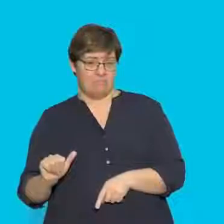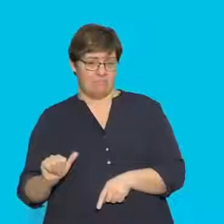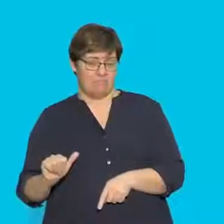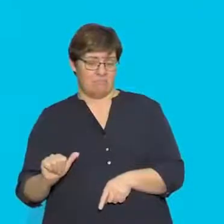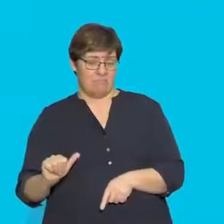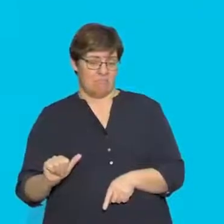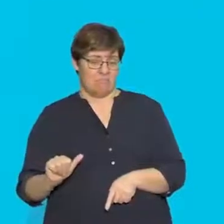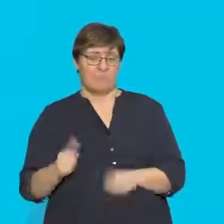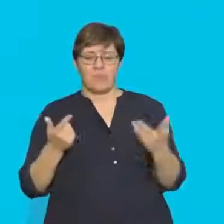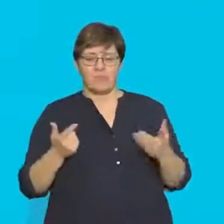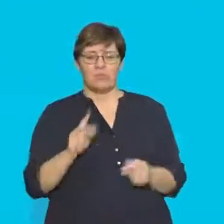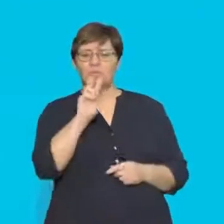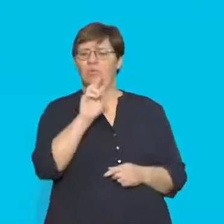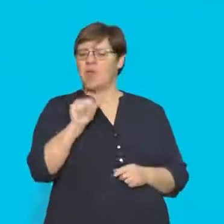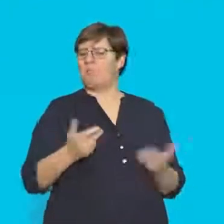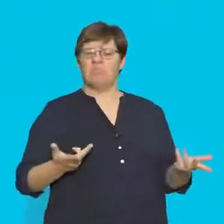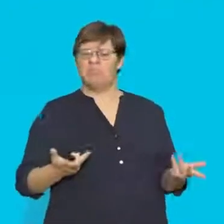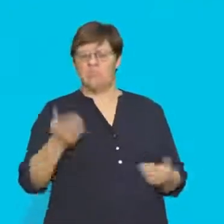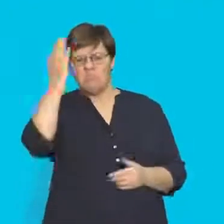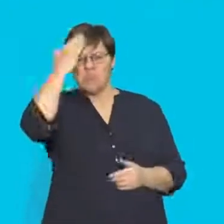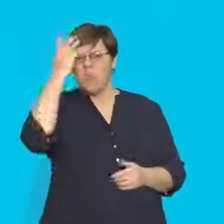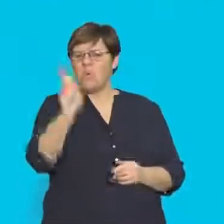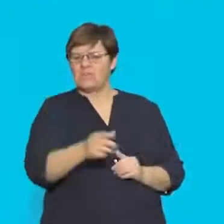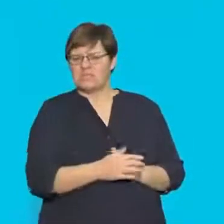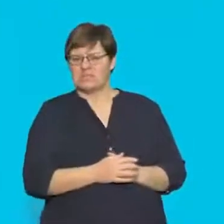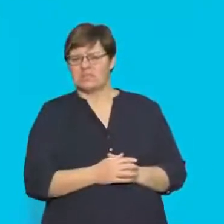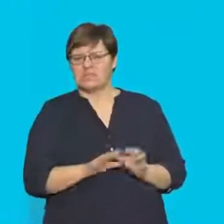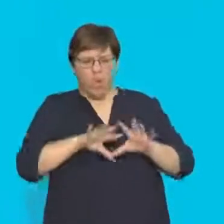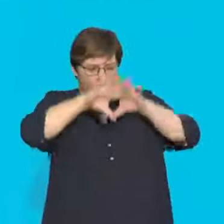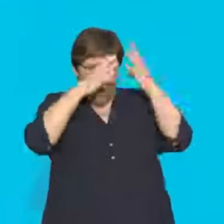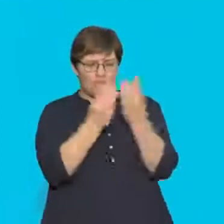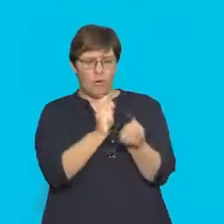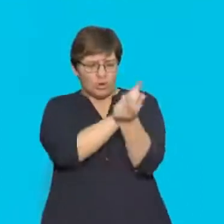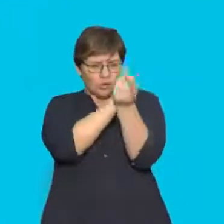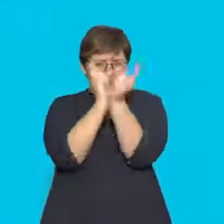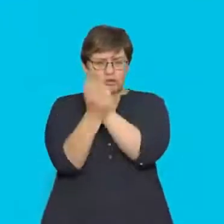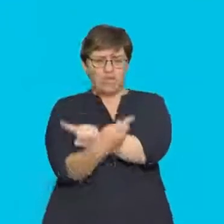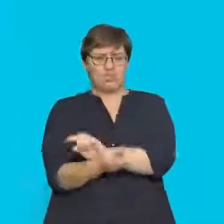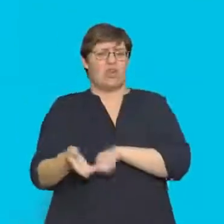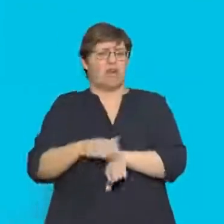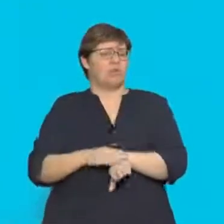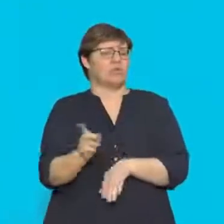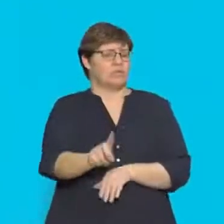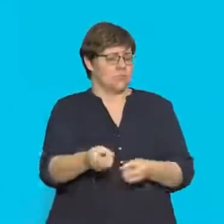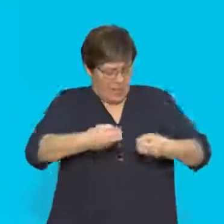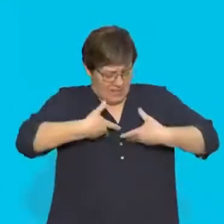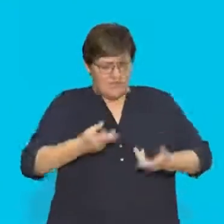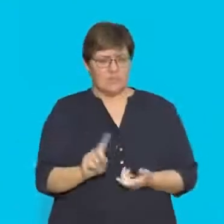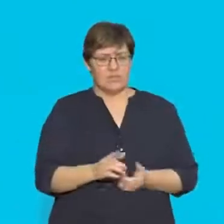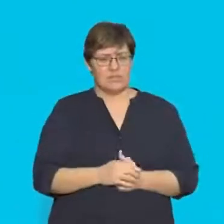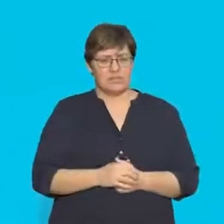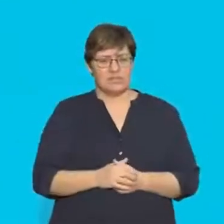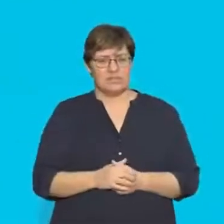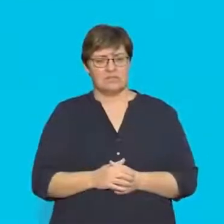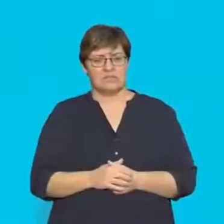know what the 2 amps is? What's this overall change of current going to give me? Well,